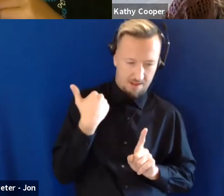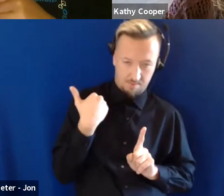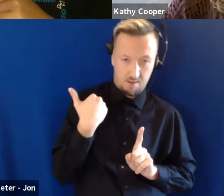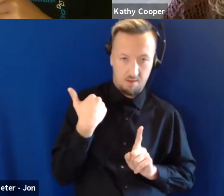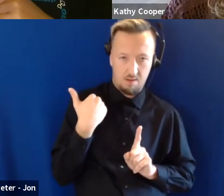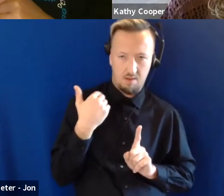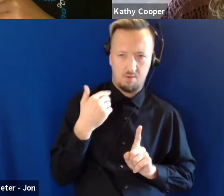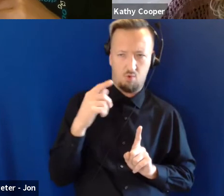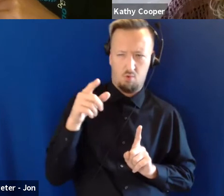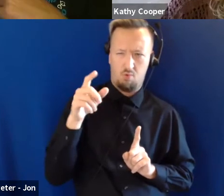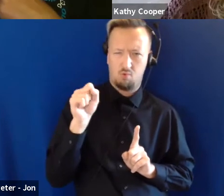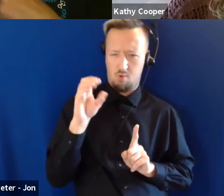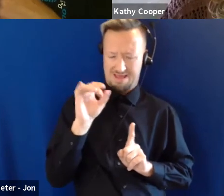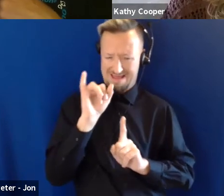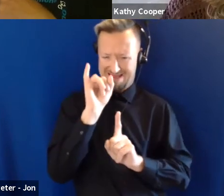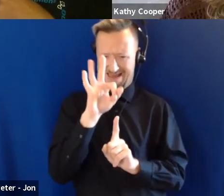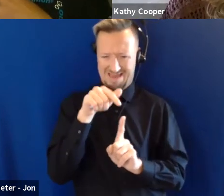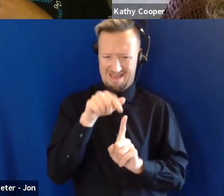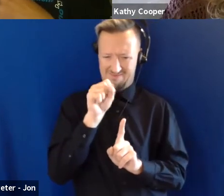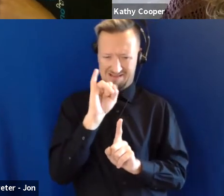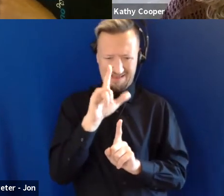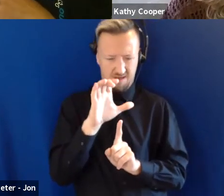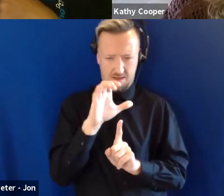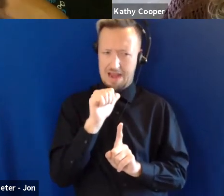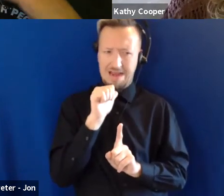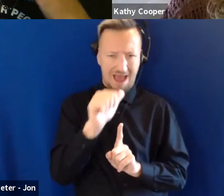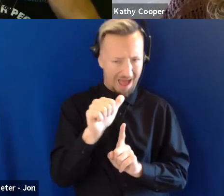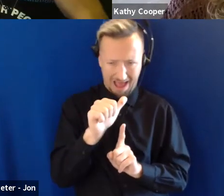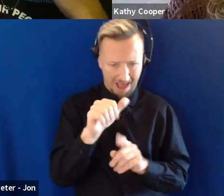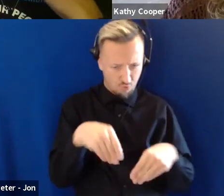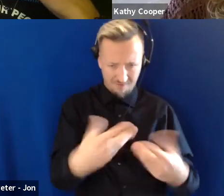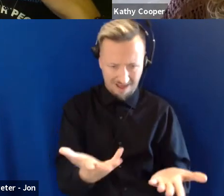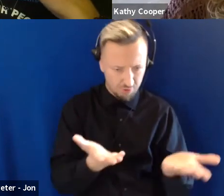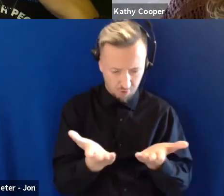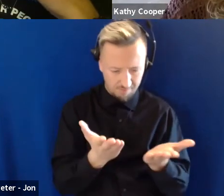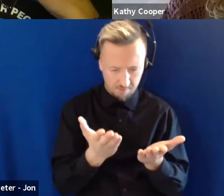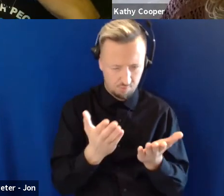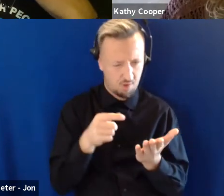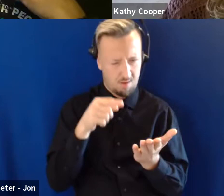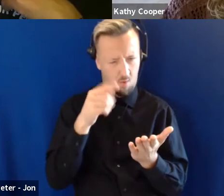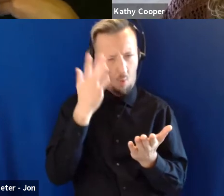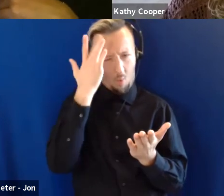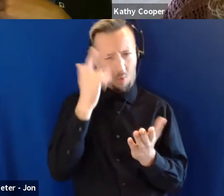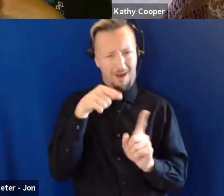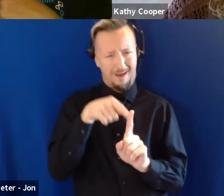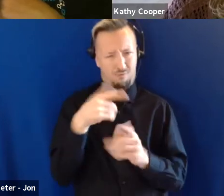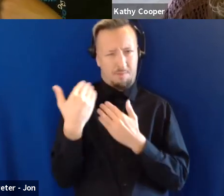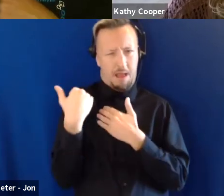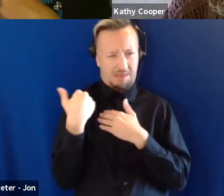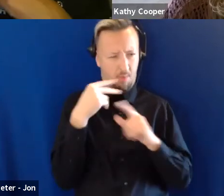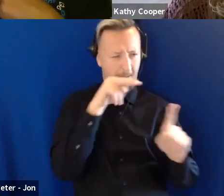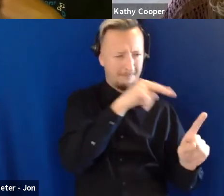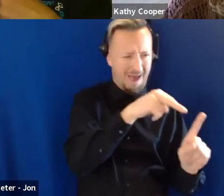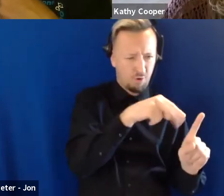would somebody who doesn't do the thing, be the people that you want monitoring